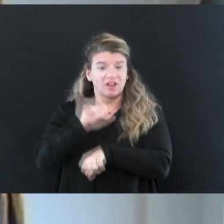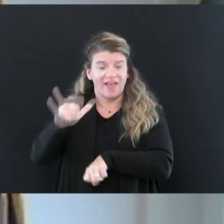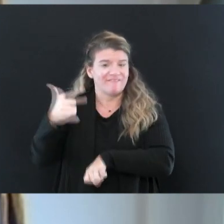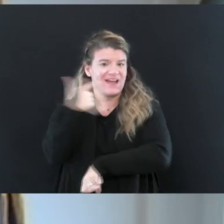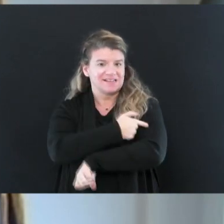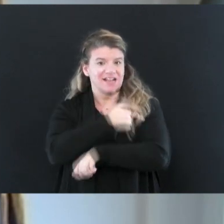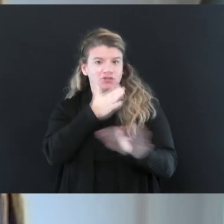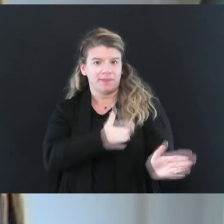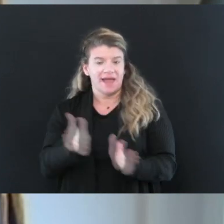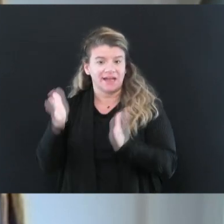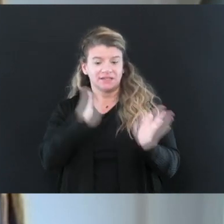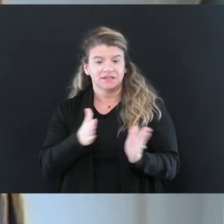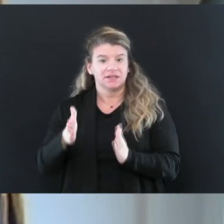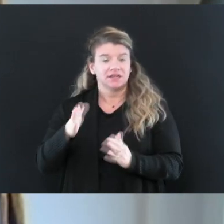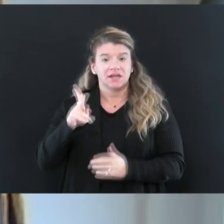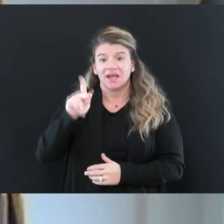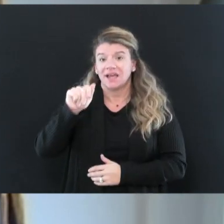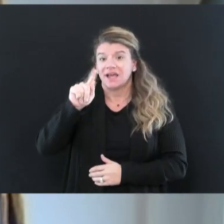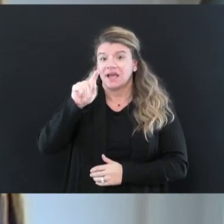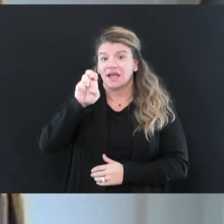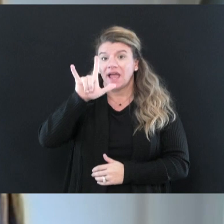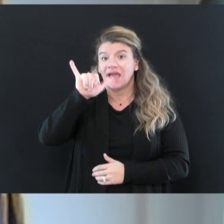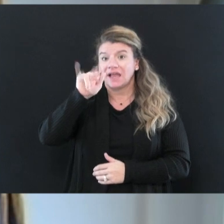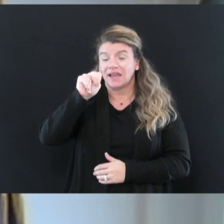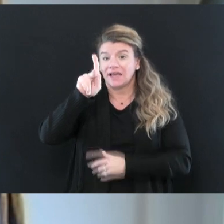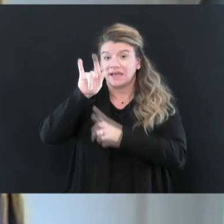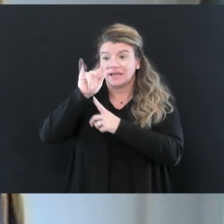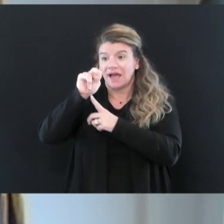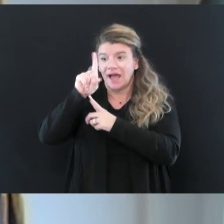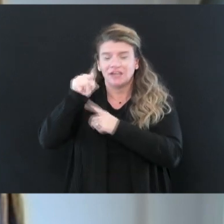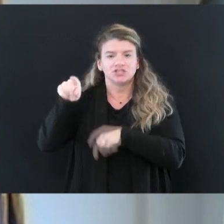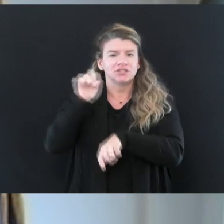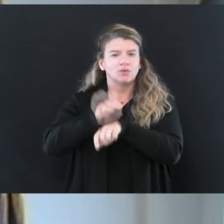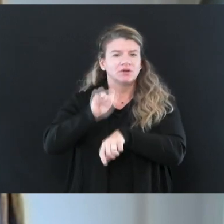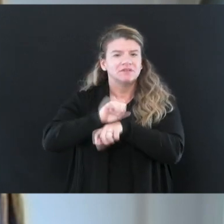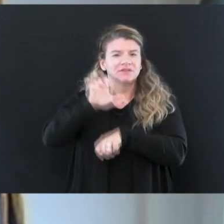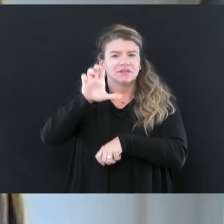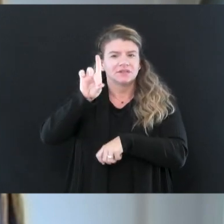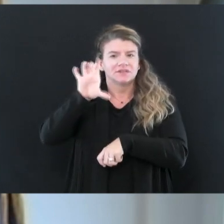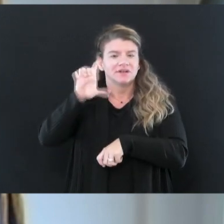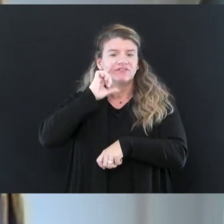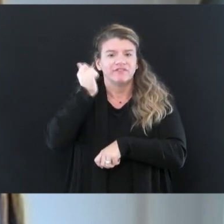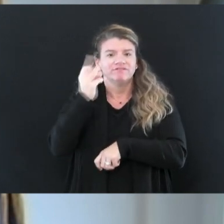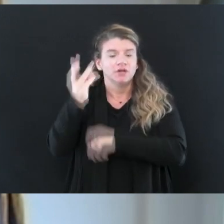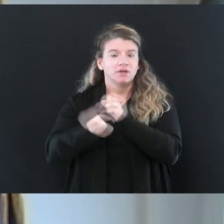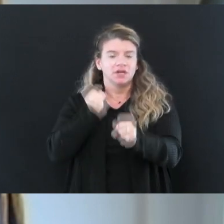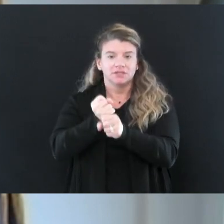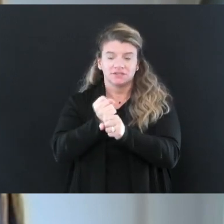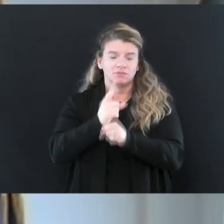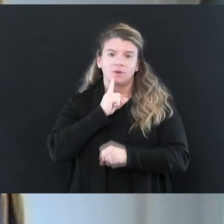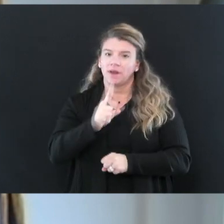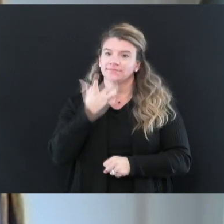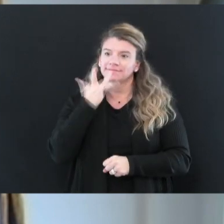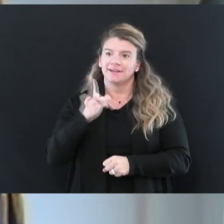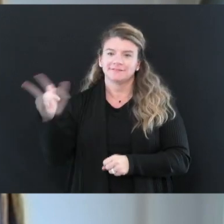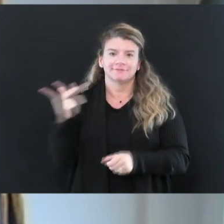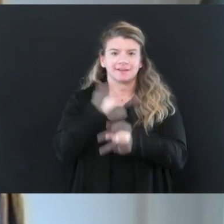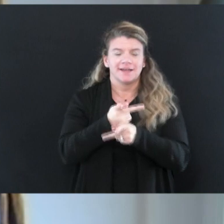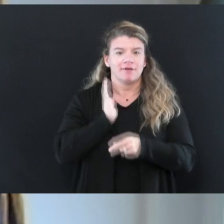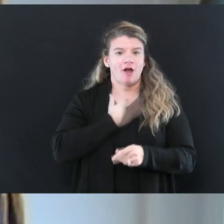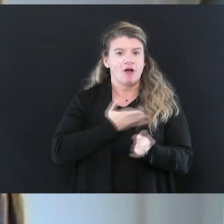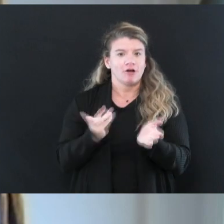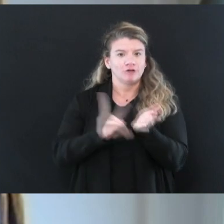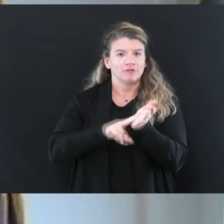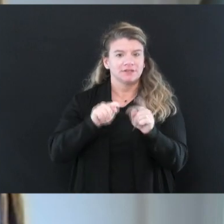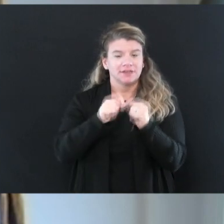well. Caitlin Kahn, who was with CDC for a couple of years, and we were lucky to keep her on a contract